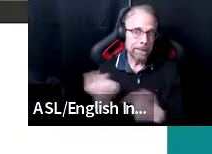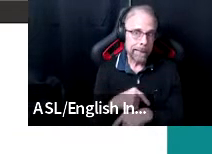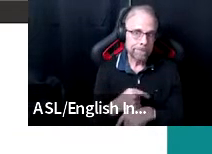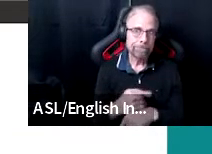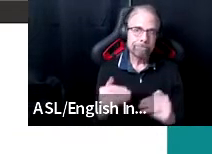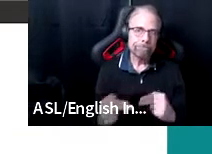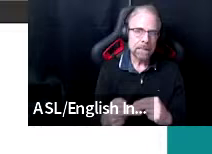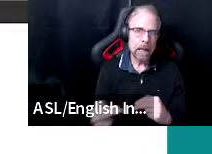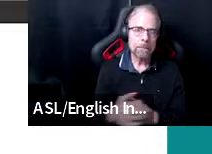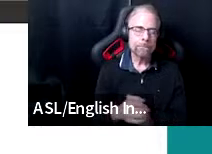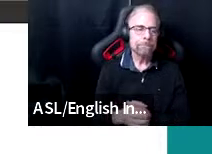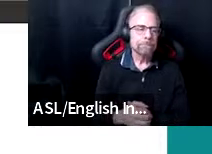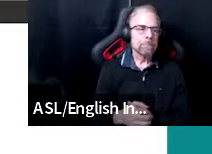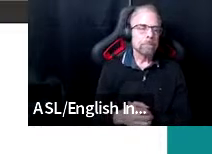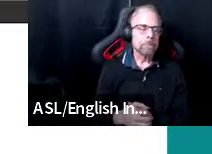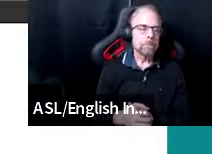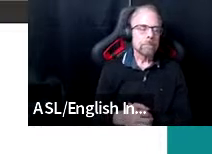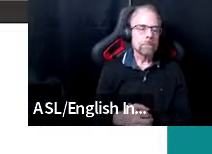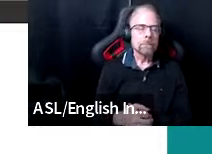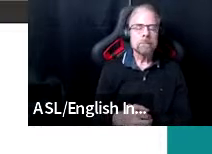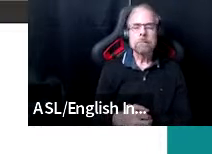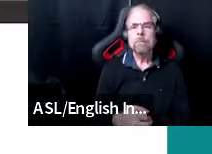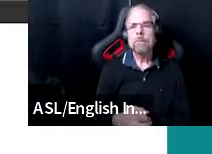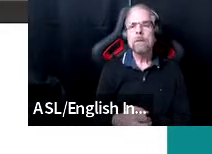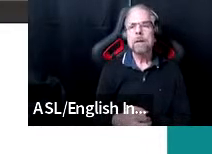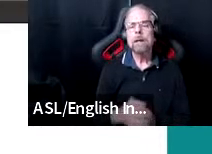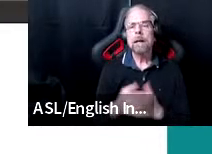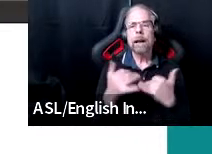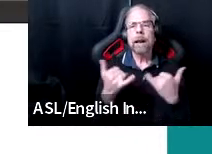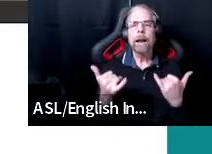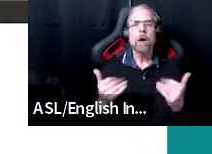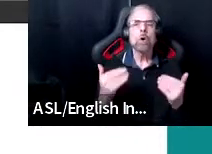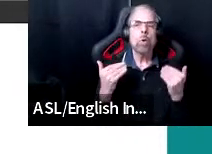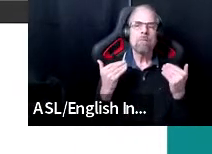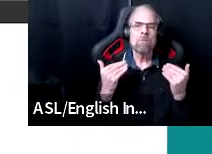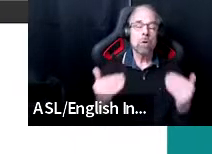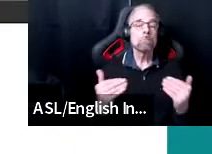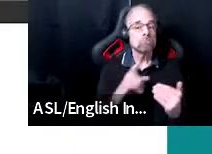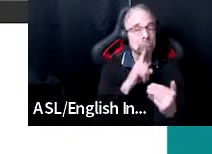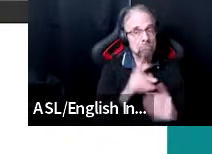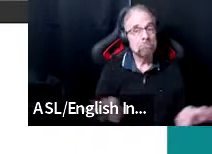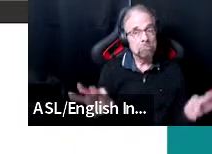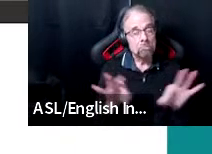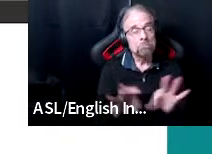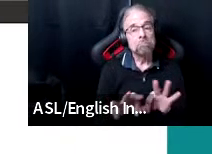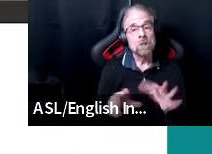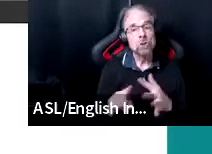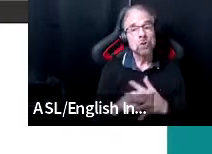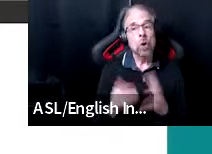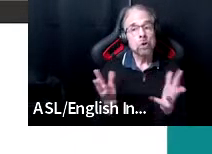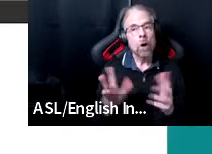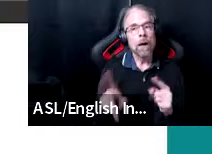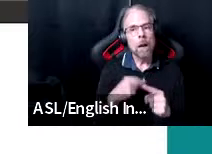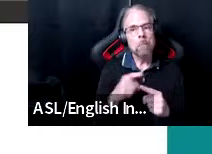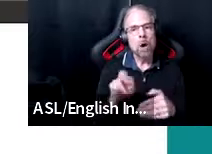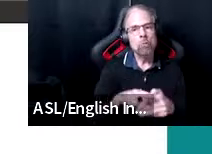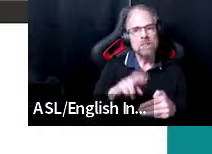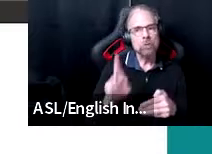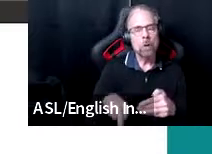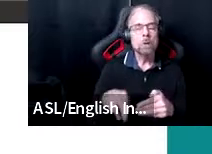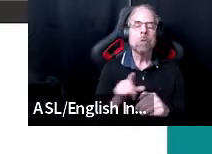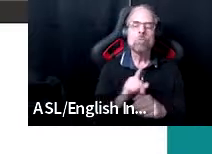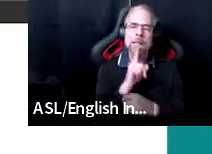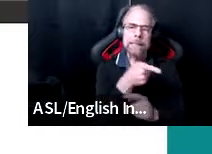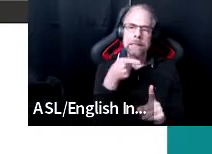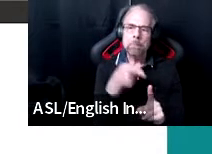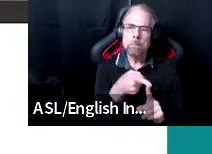slide. And as we move forward, it's really important as we start talking about findings that there's some specific terms